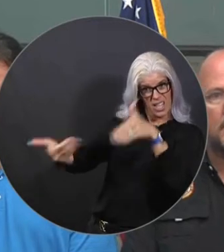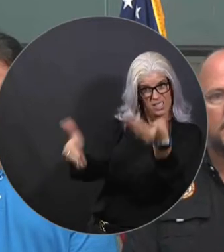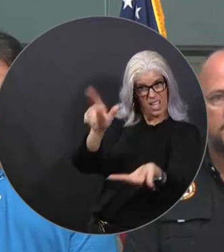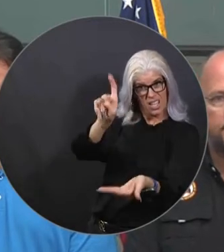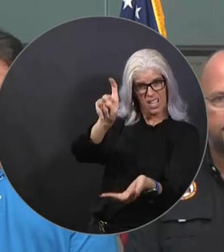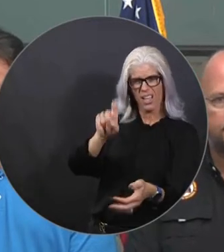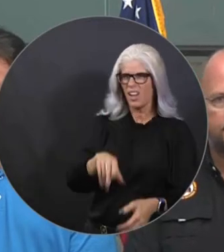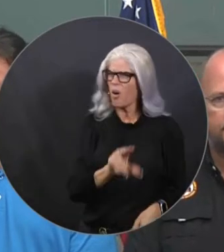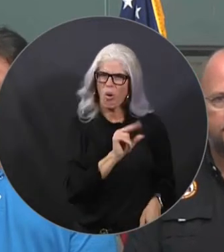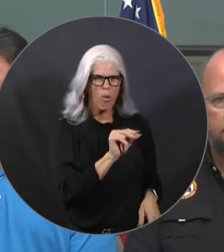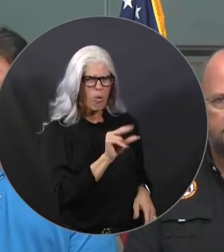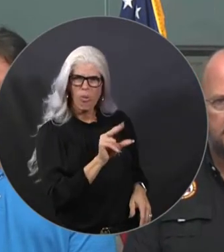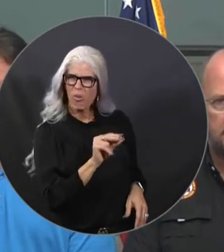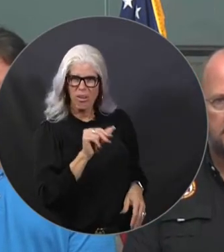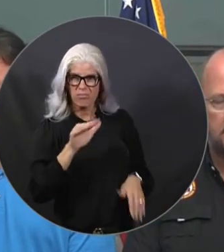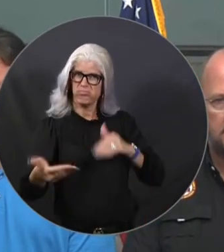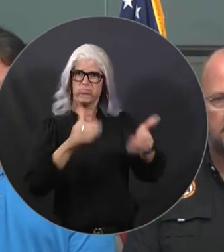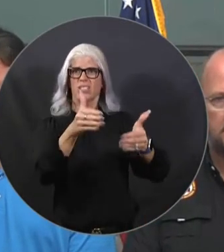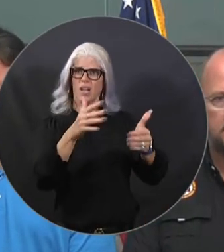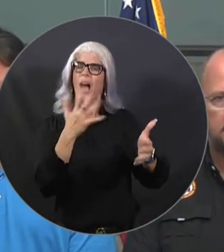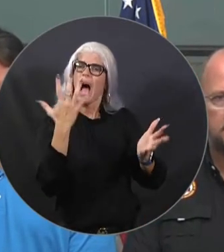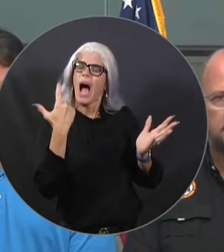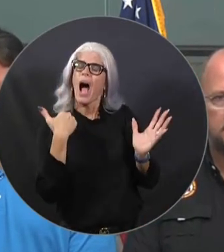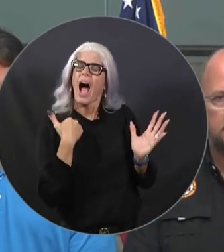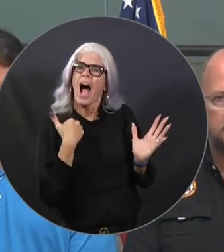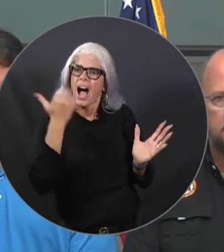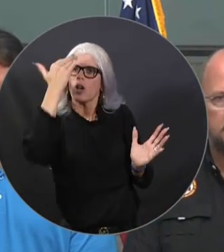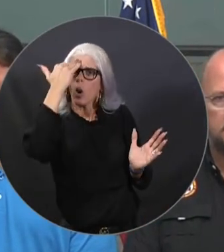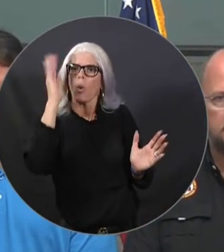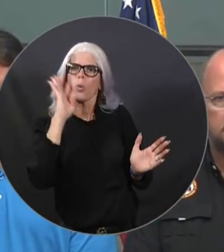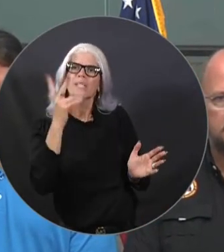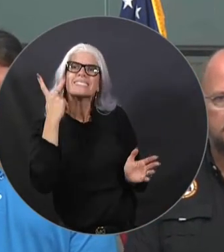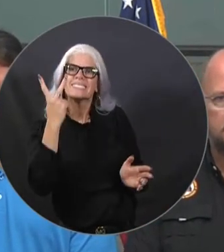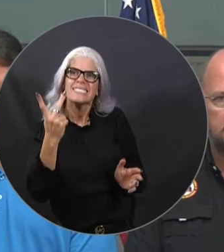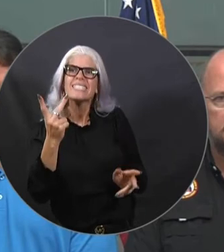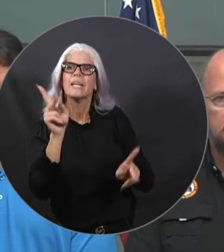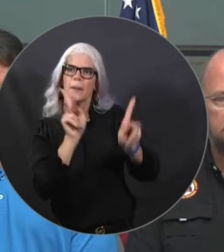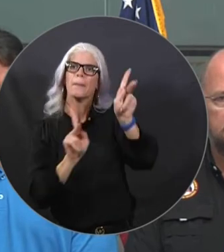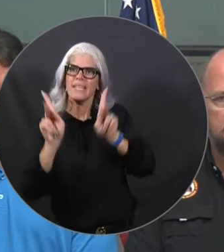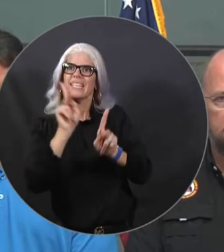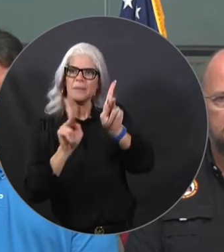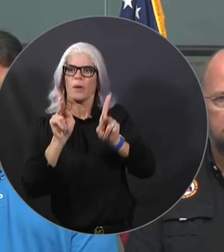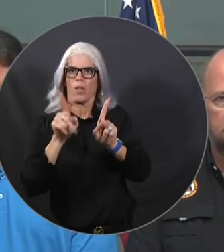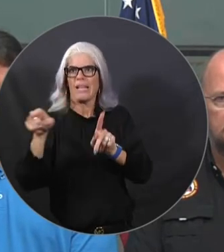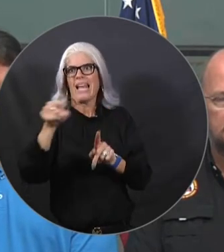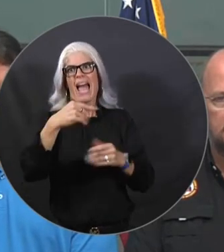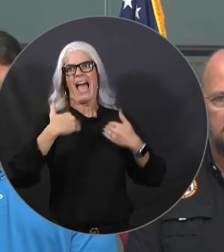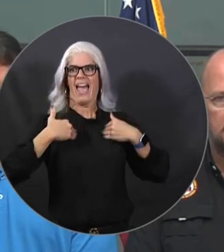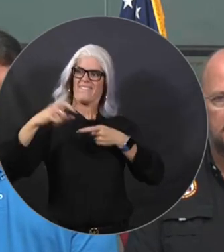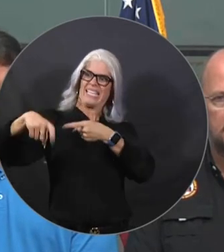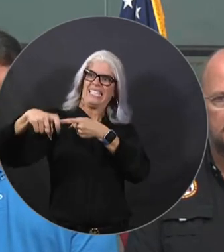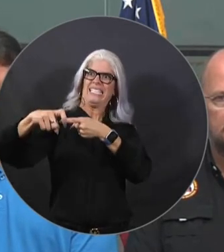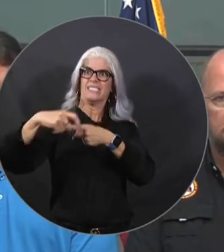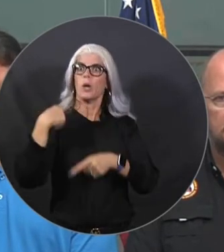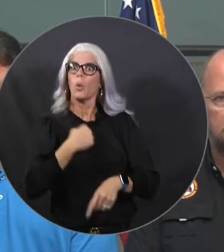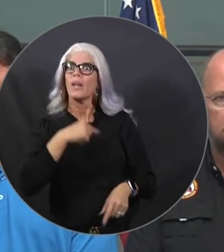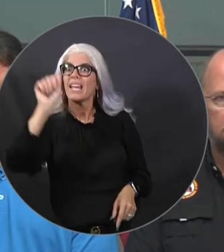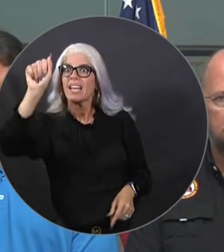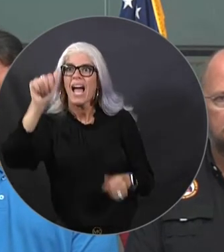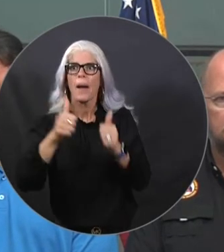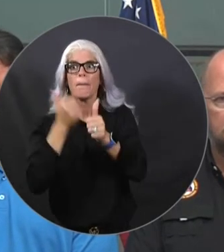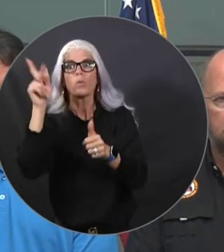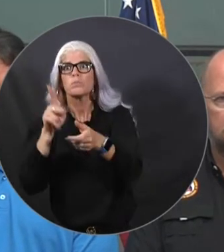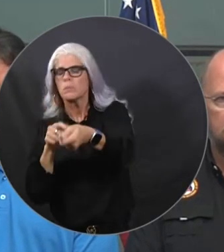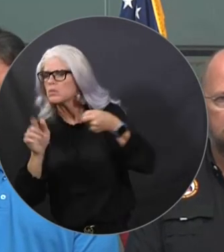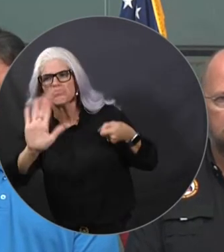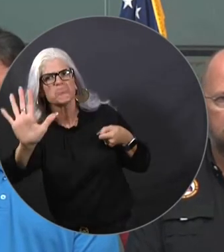time, you know, they're going to see people that may be visibly in need or knocking on doors, and most of them are saying, I'm fine. If there's no answer, I don't know that they're